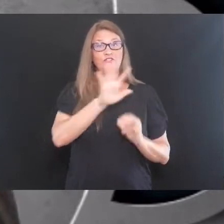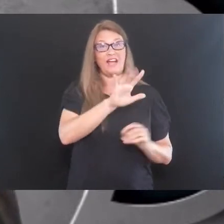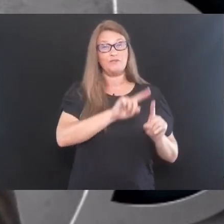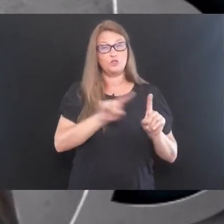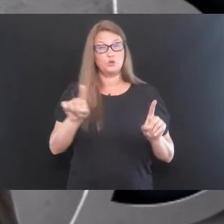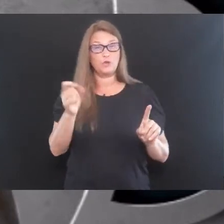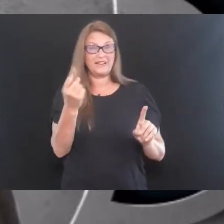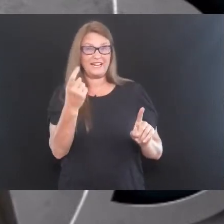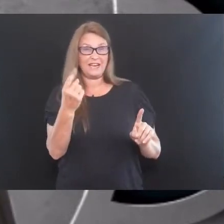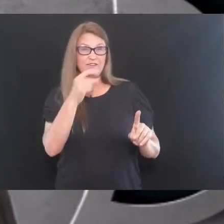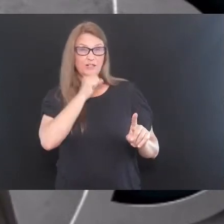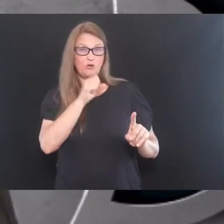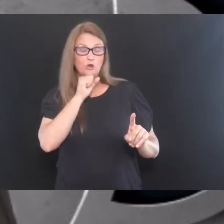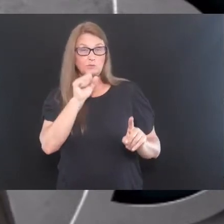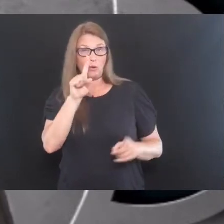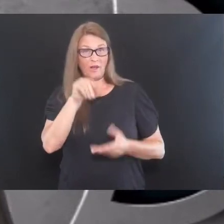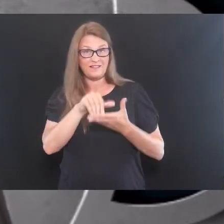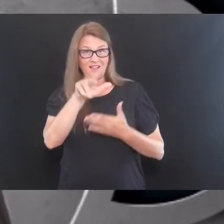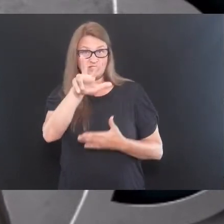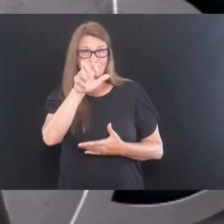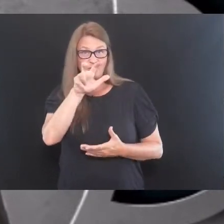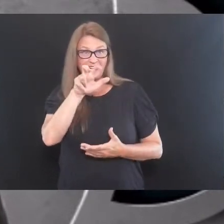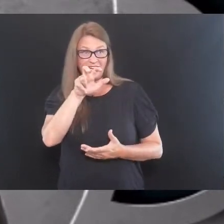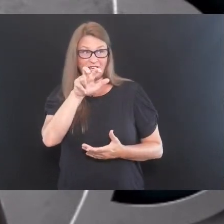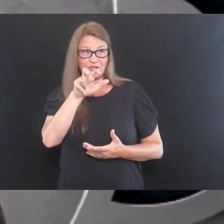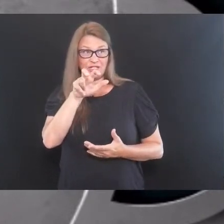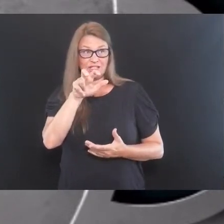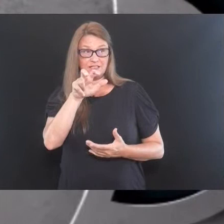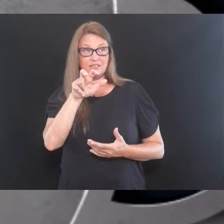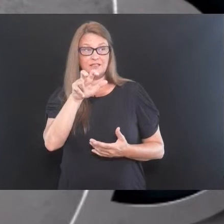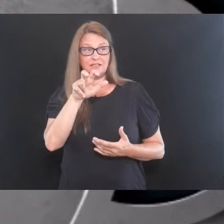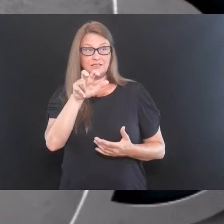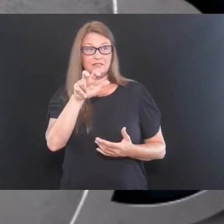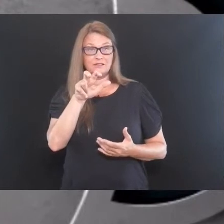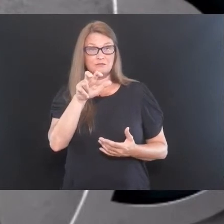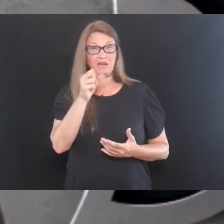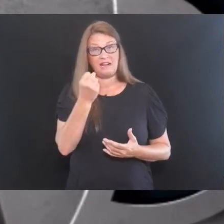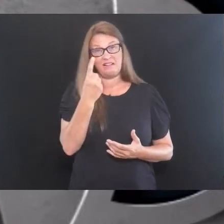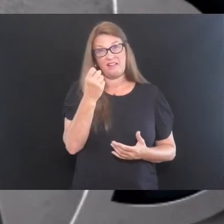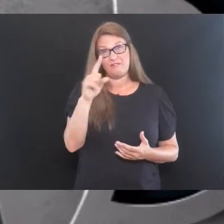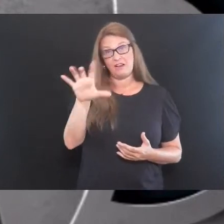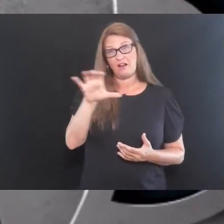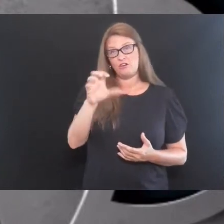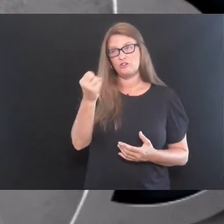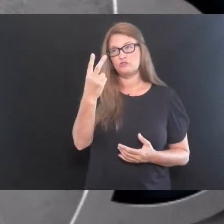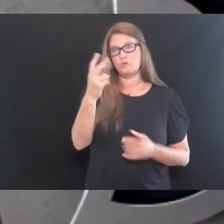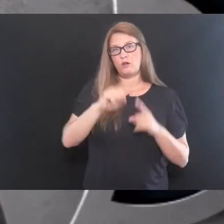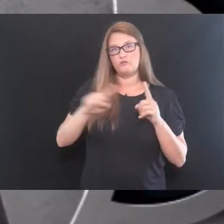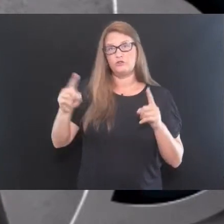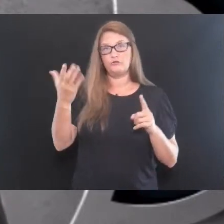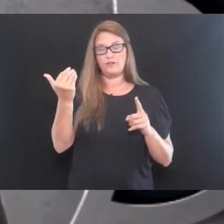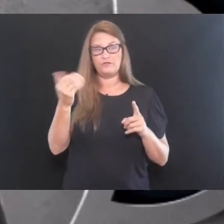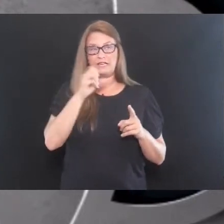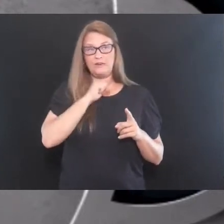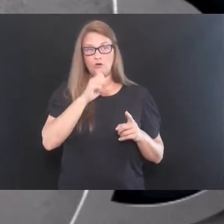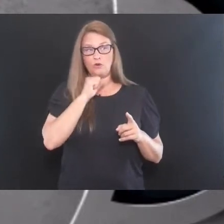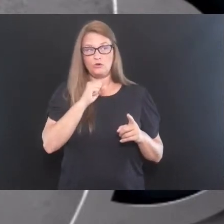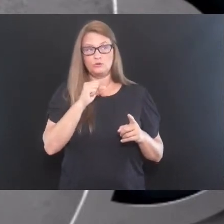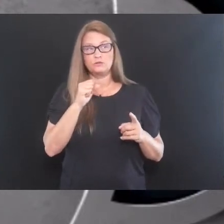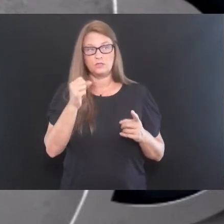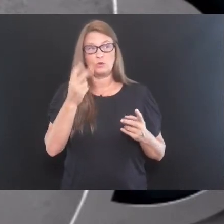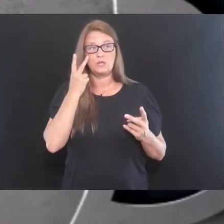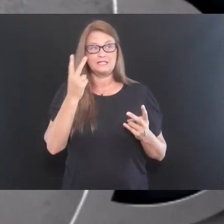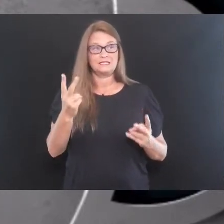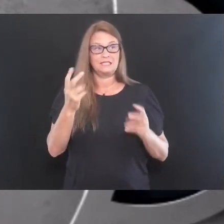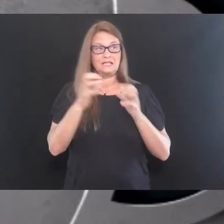about 1,300 cases over the last couple of days and about 1,100 cases in the 12 to 15-year-olds. So we're having a lot of